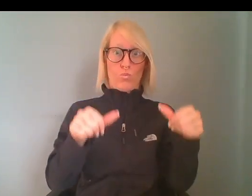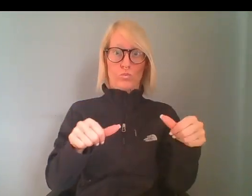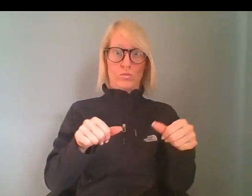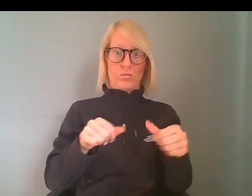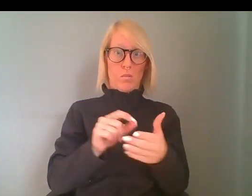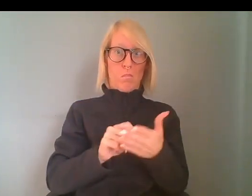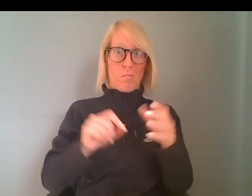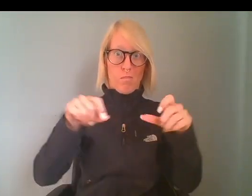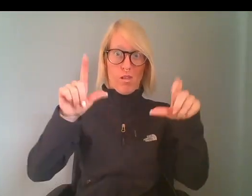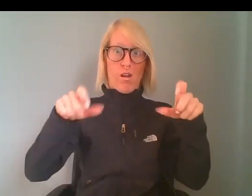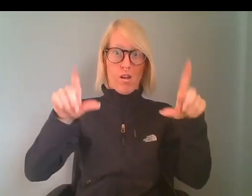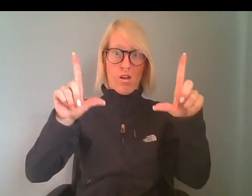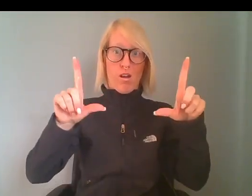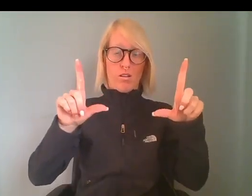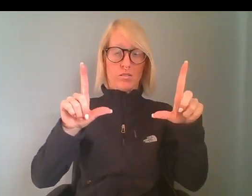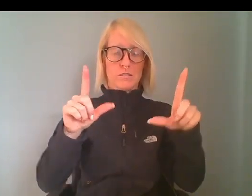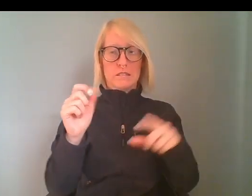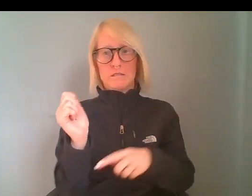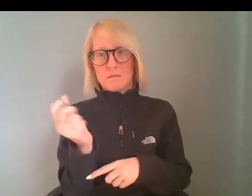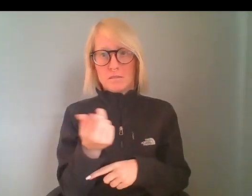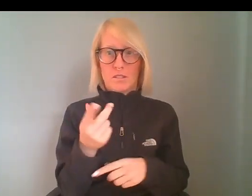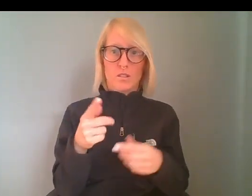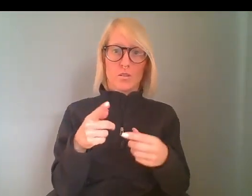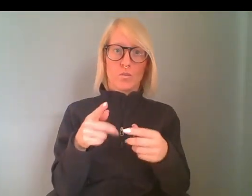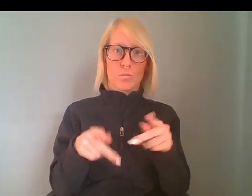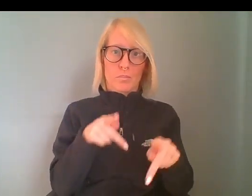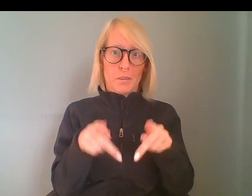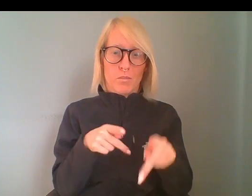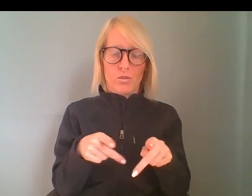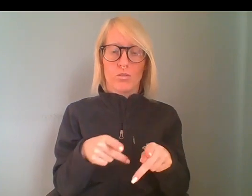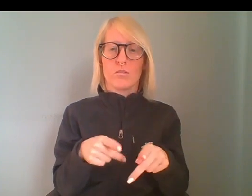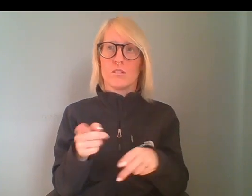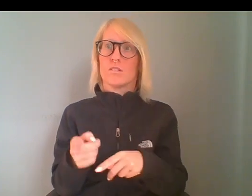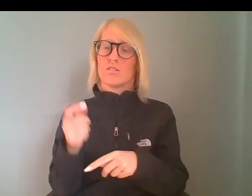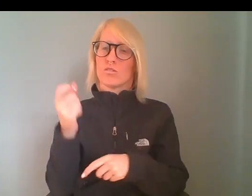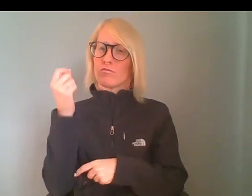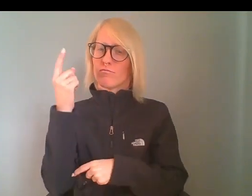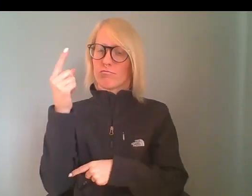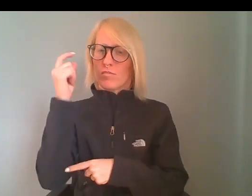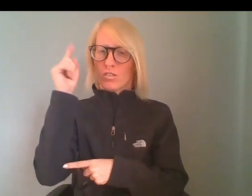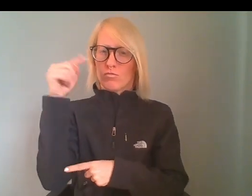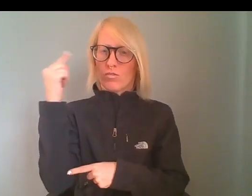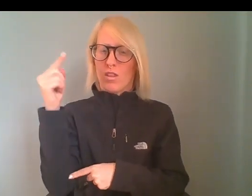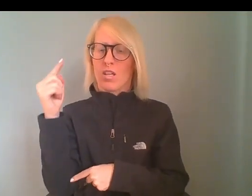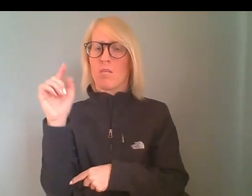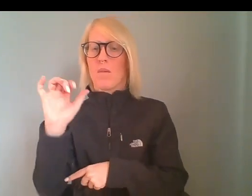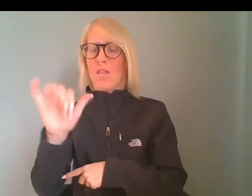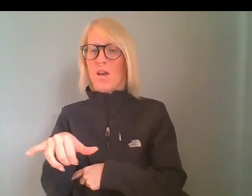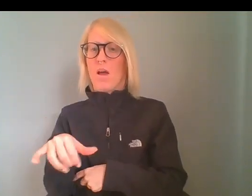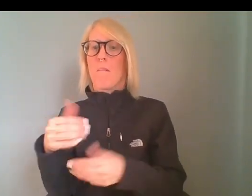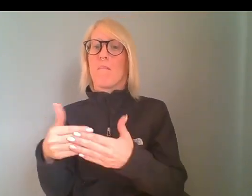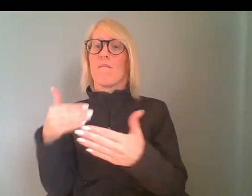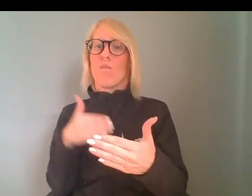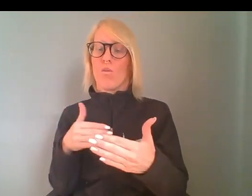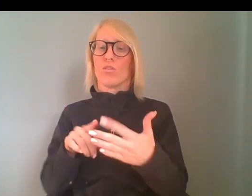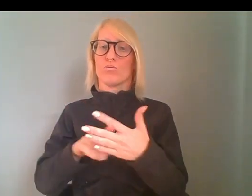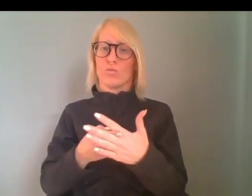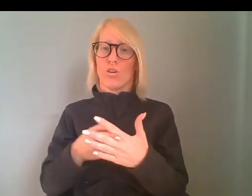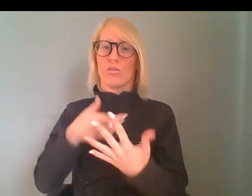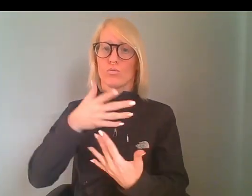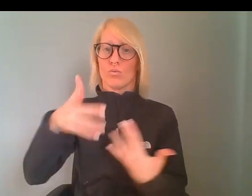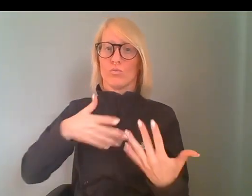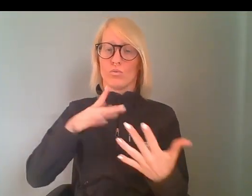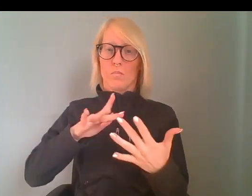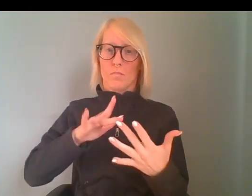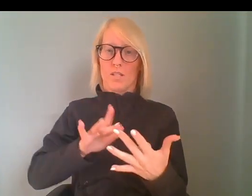to think about before you jump in, about who should be allowed to speak on your behalf. And I'll stop right there. Any questions